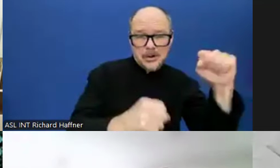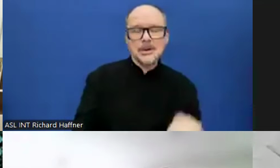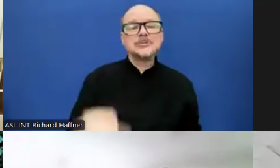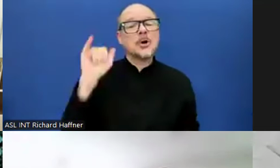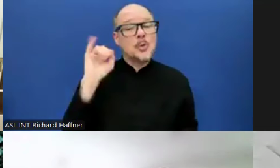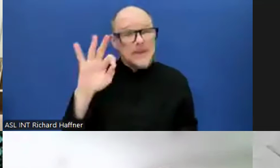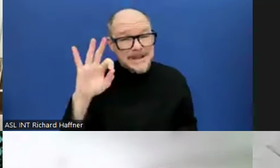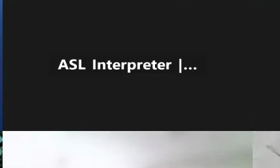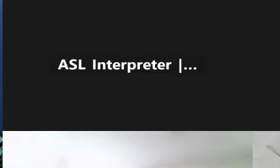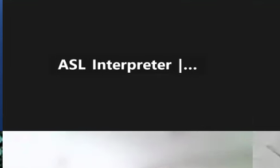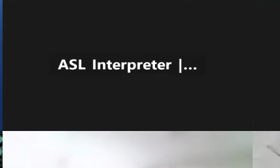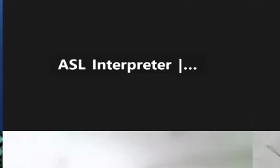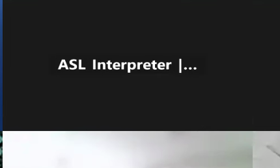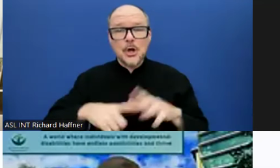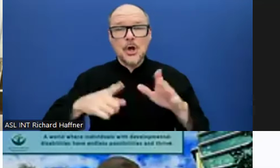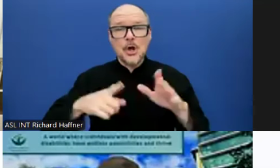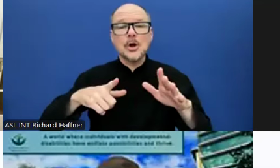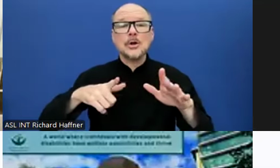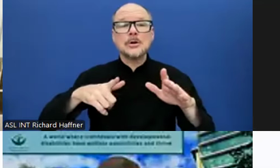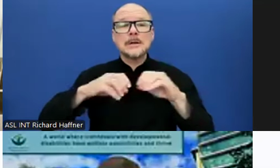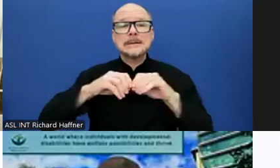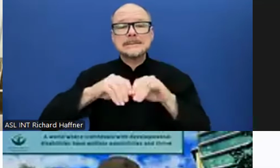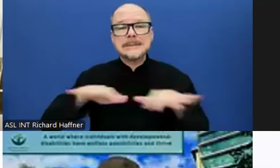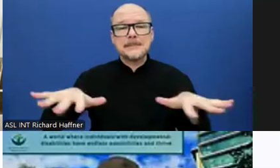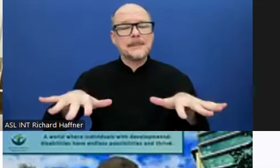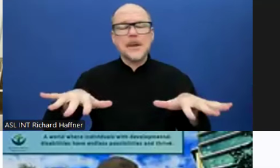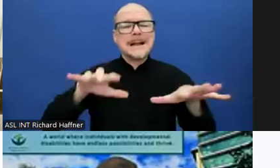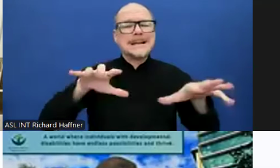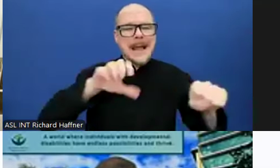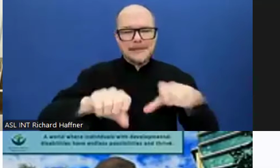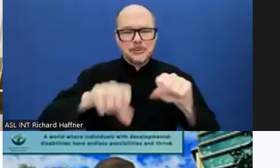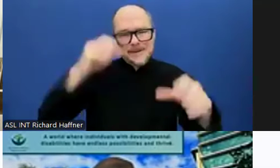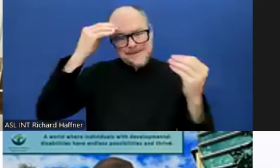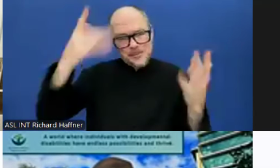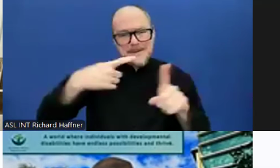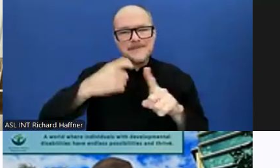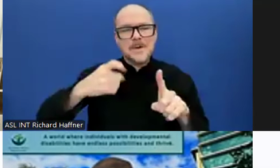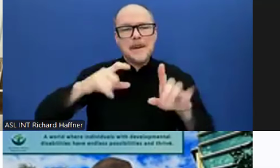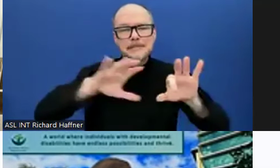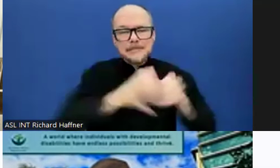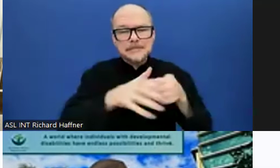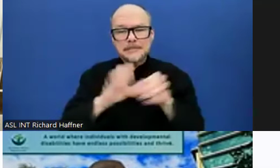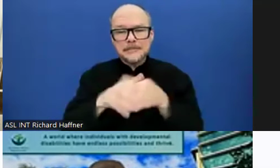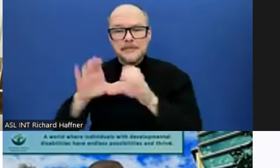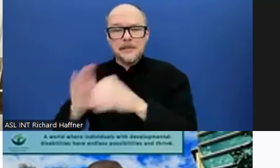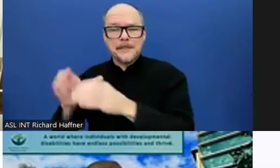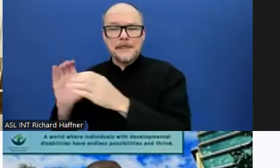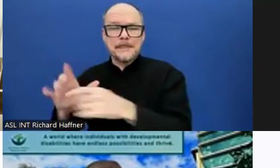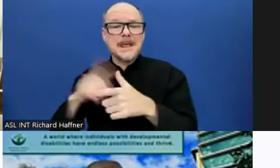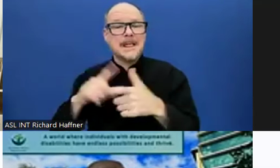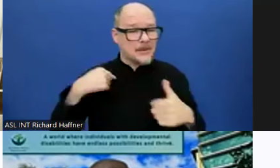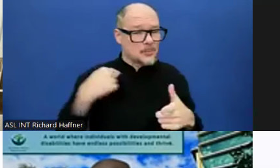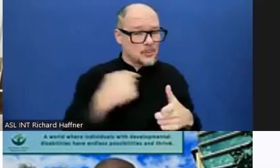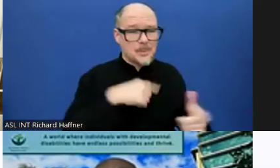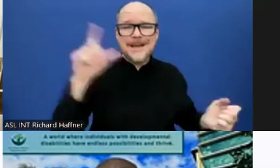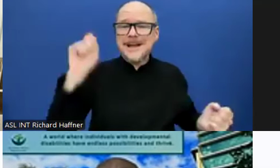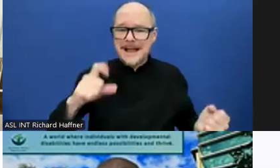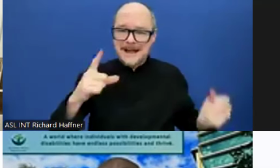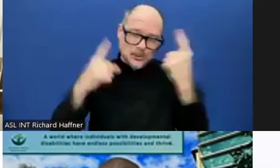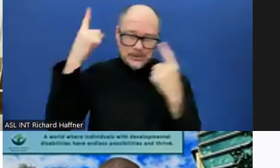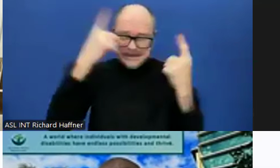to start diluting the information or capturing information from subgroups, and we have to take into consideration the number